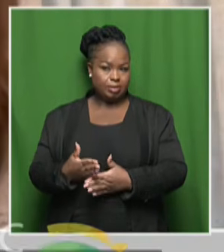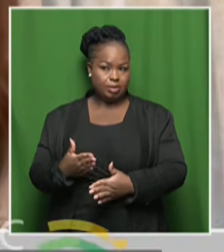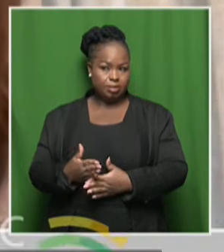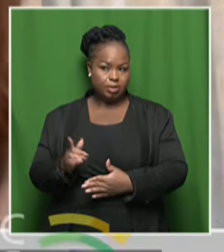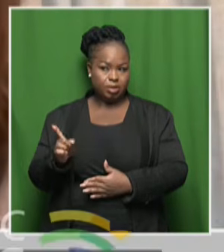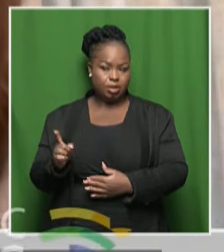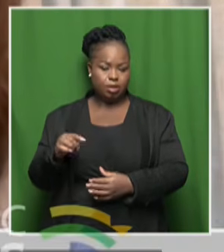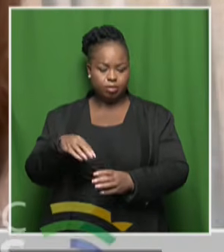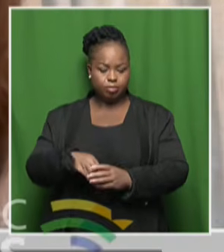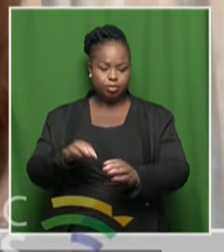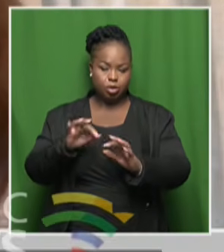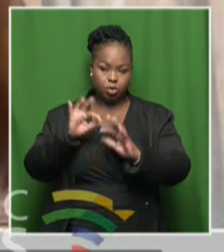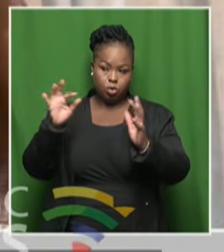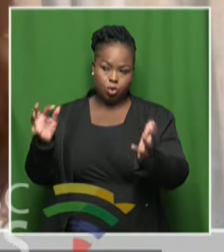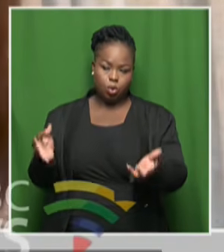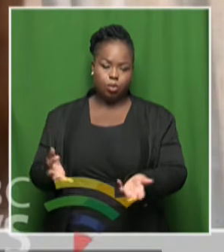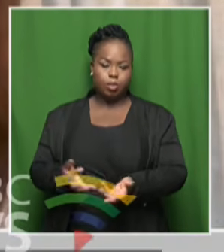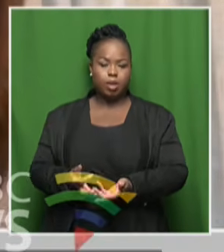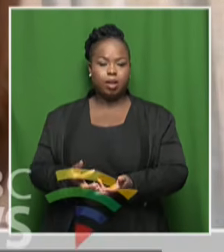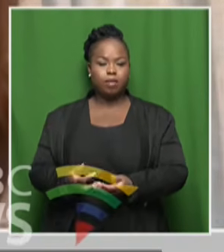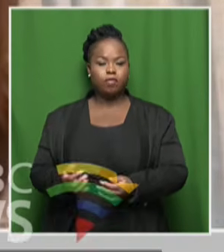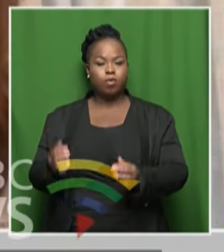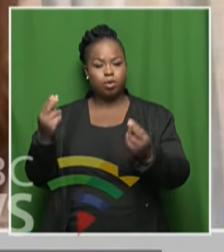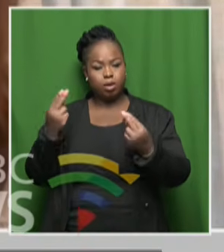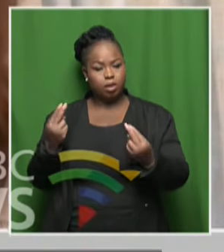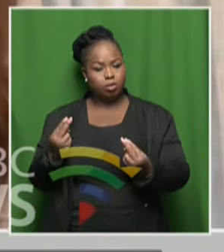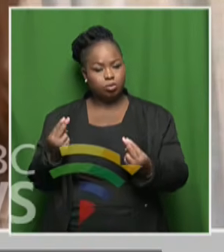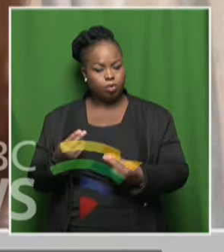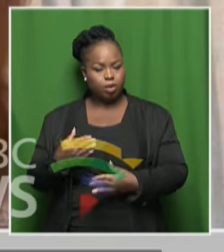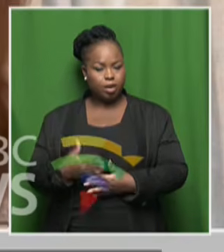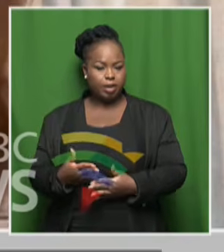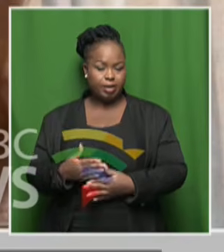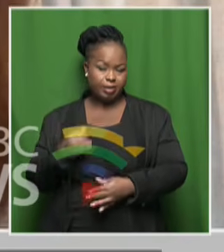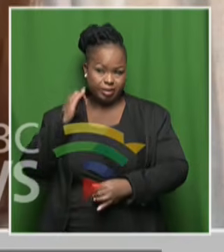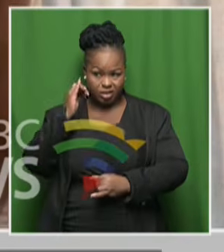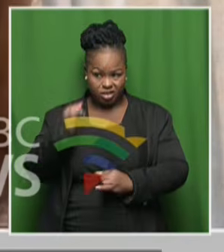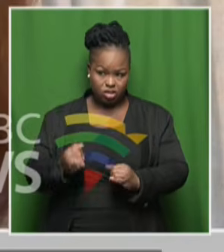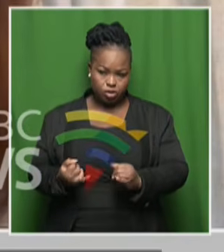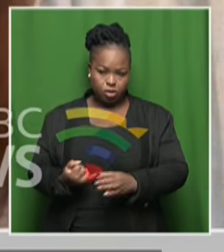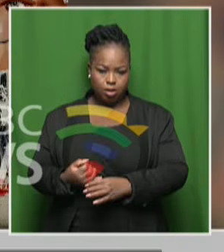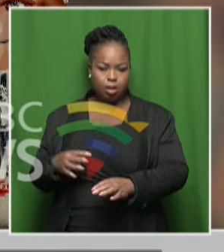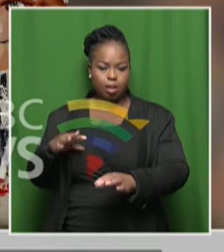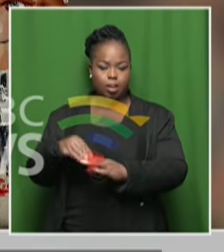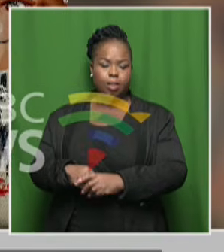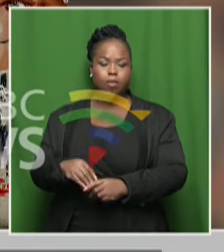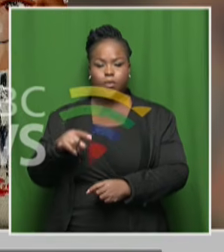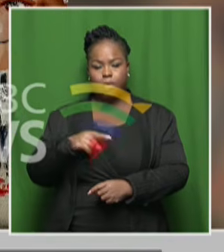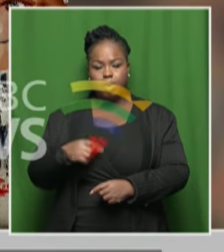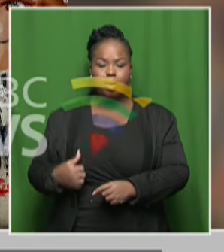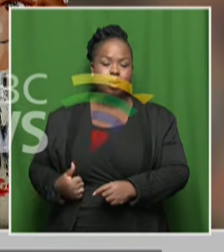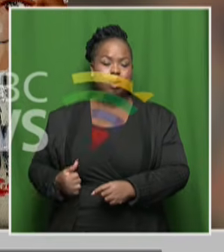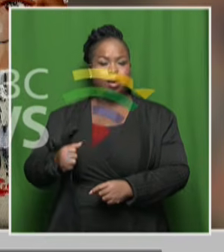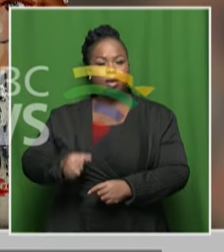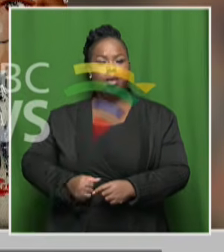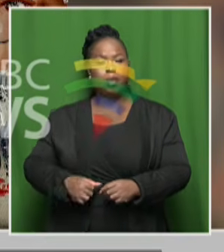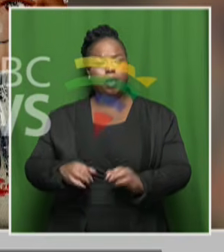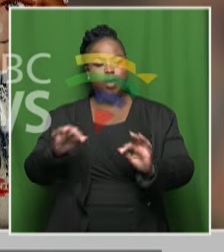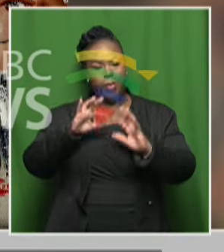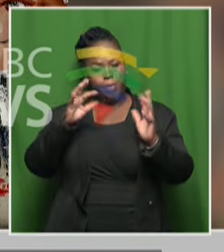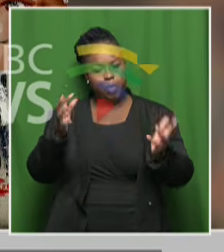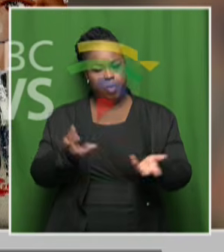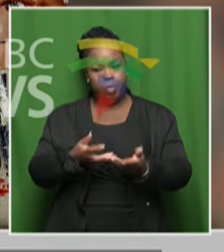of the global art world calendar, if I can say. So, the world eyes are turning to